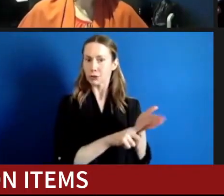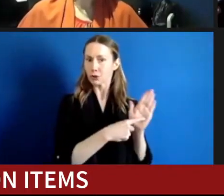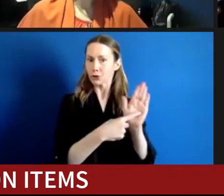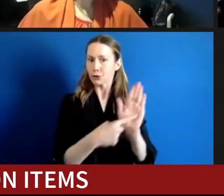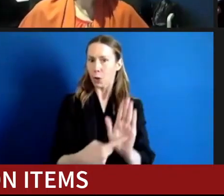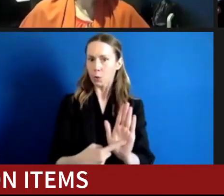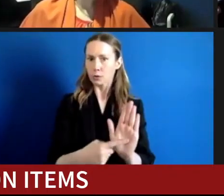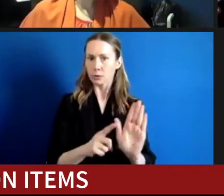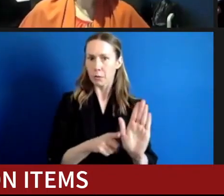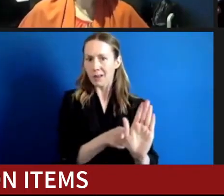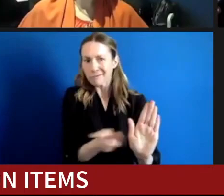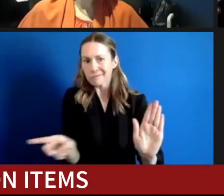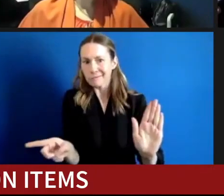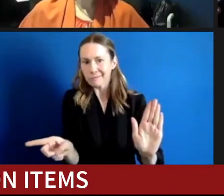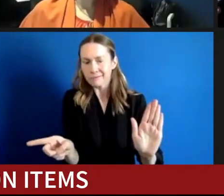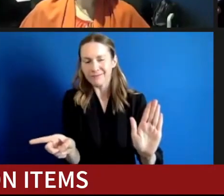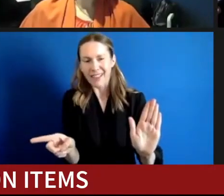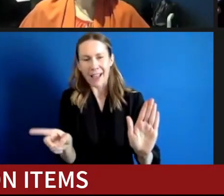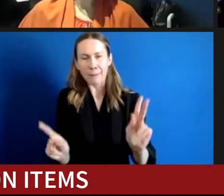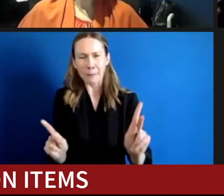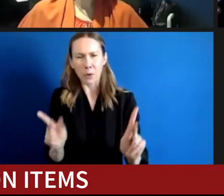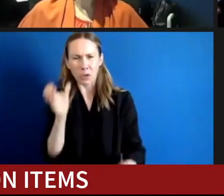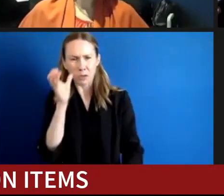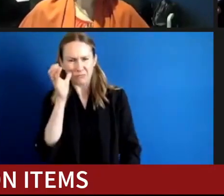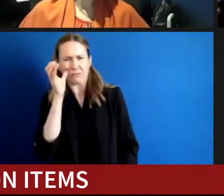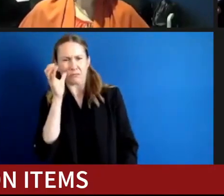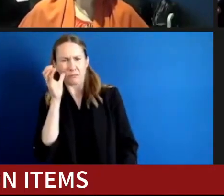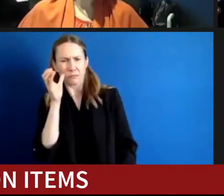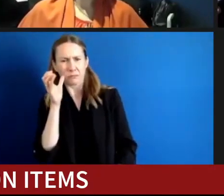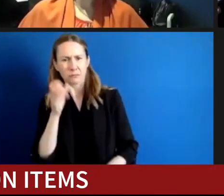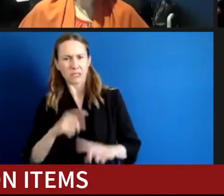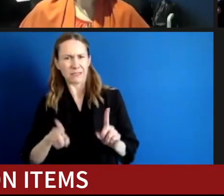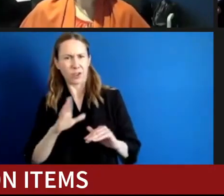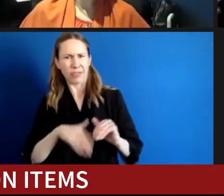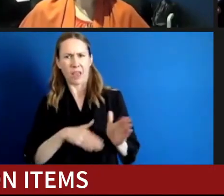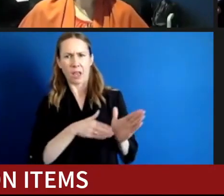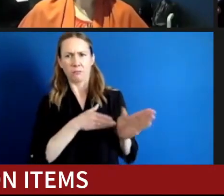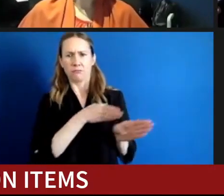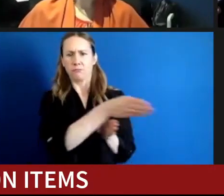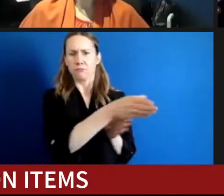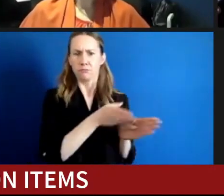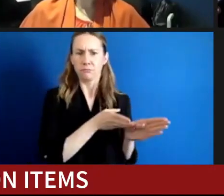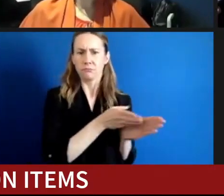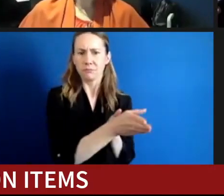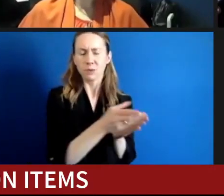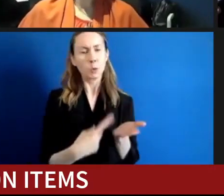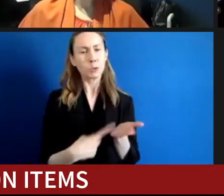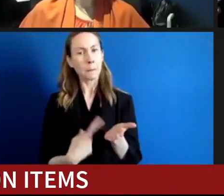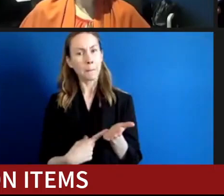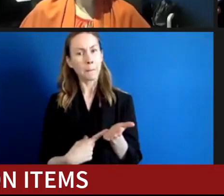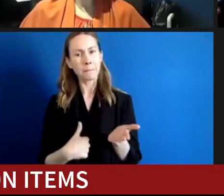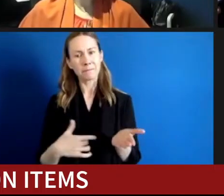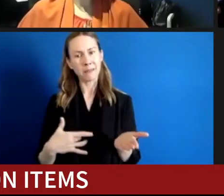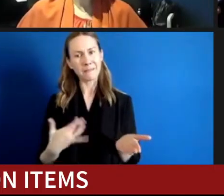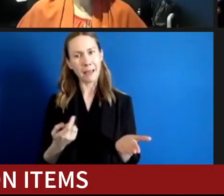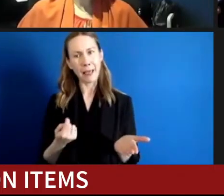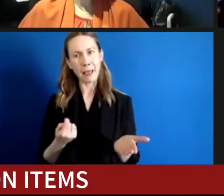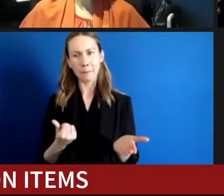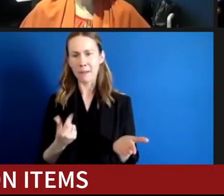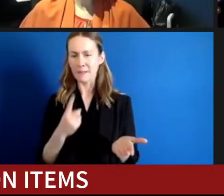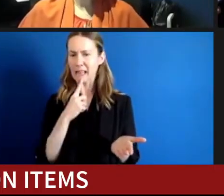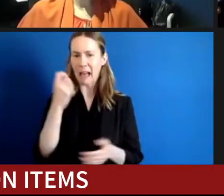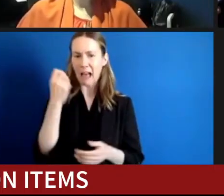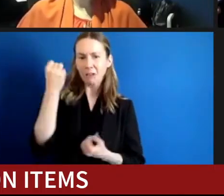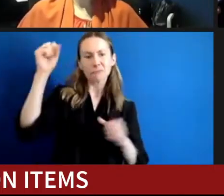And sometimes that can be hard for folks to hear. And so, sometimes I'm in the position of being a little bit of a rabble